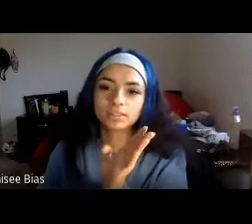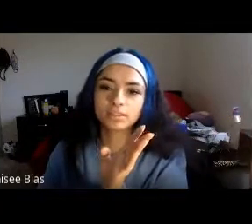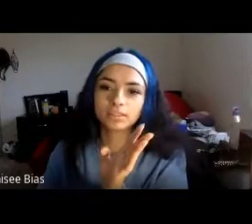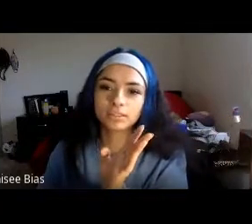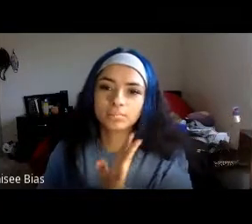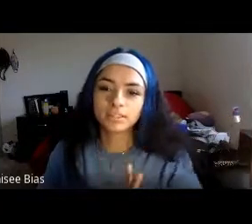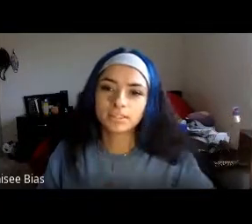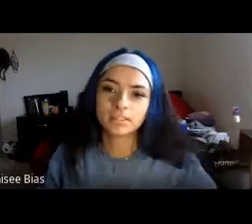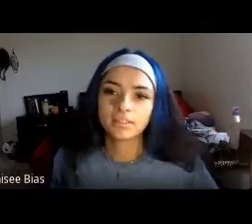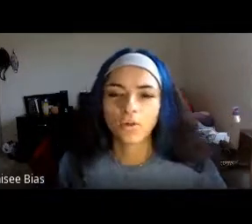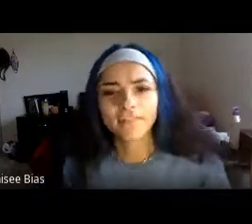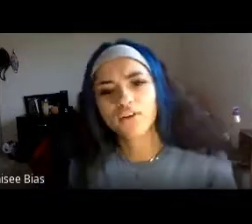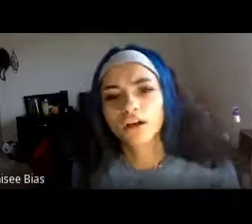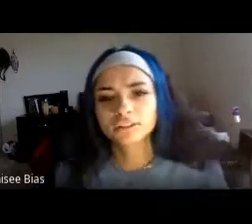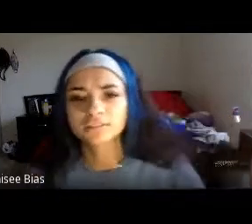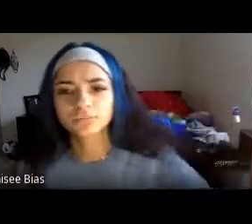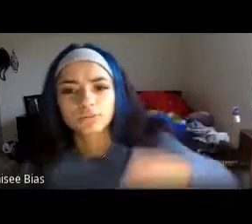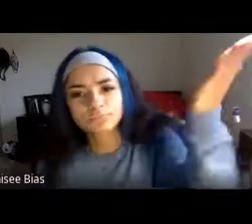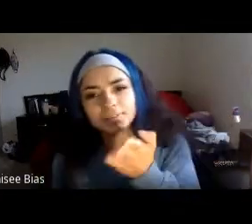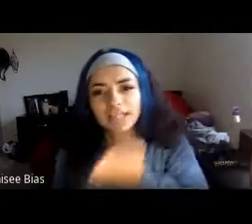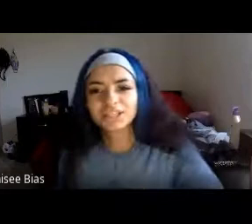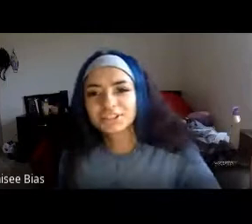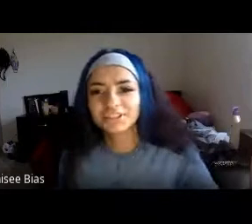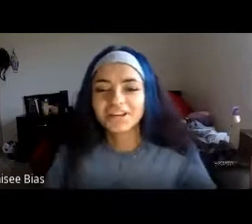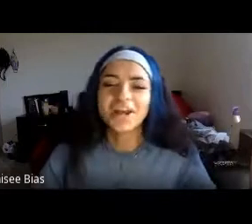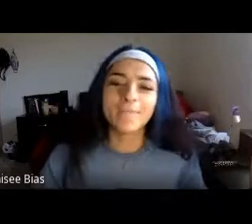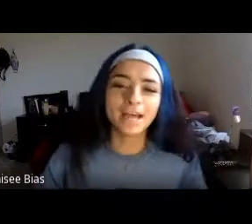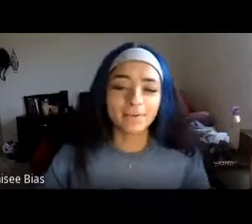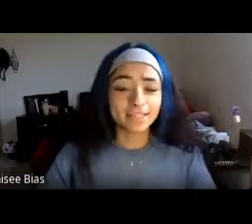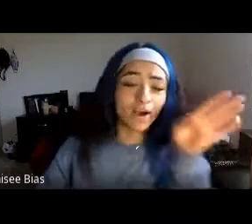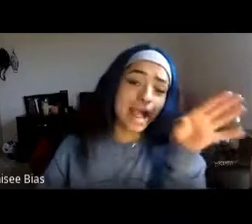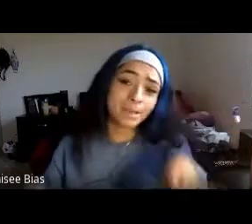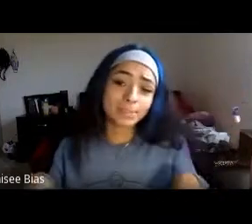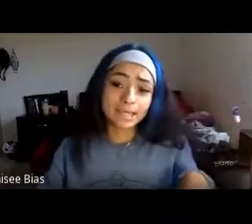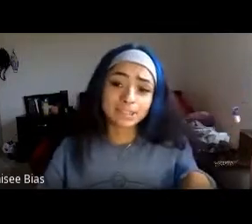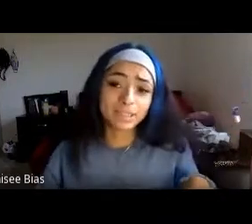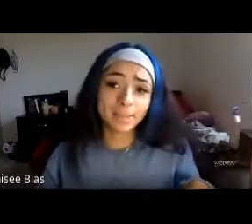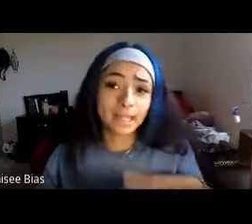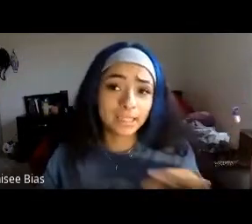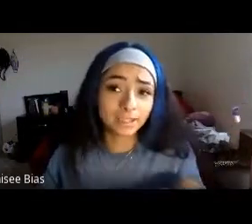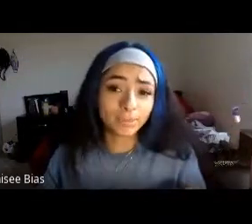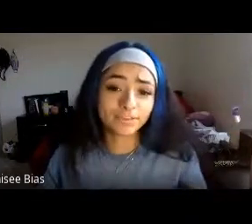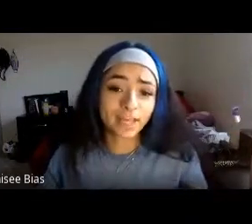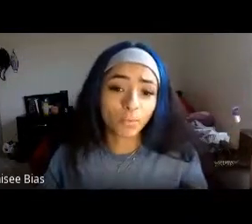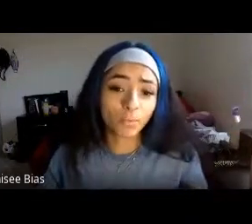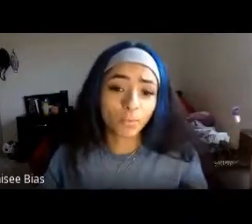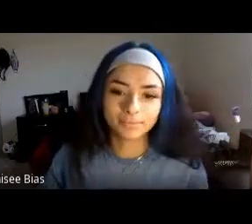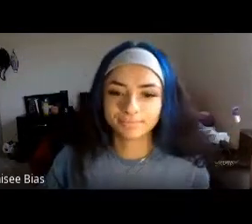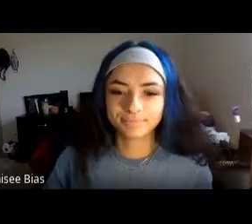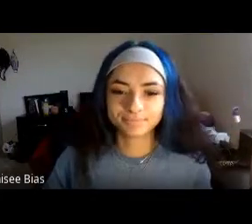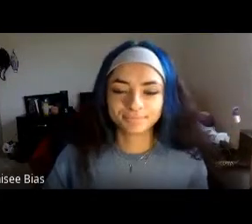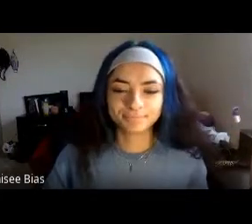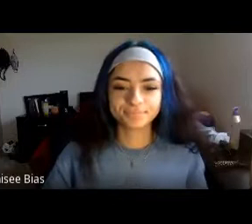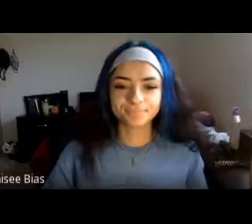it's pinned, or like the cross or slash. But anyways, okay, I'm gonna practice really a little bit for like